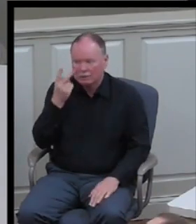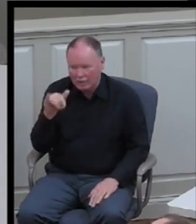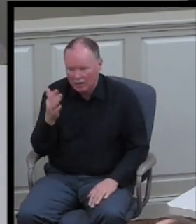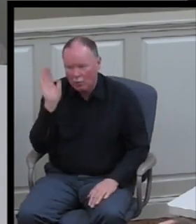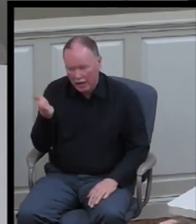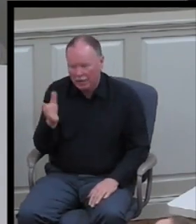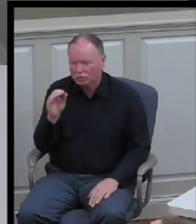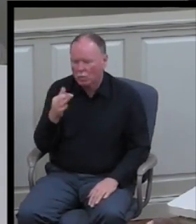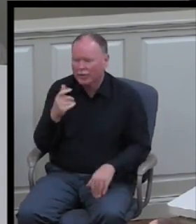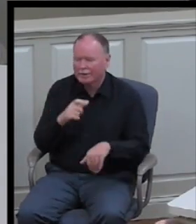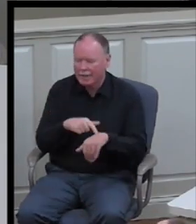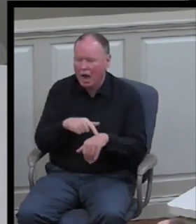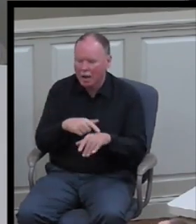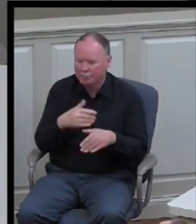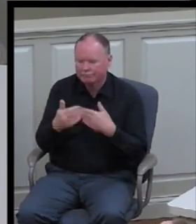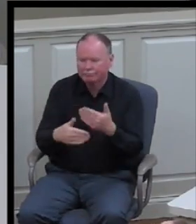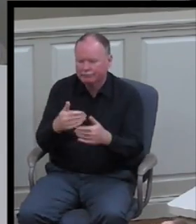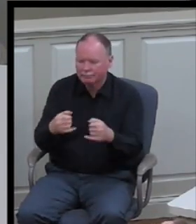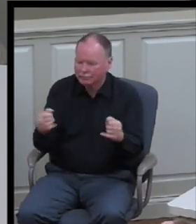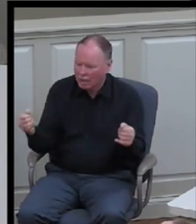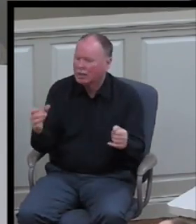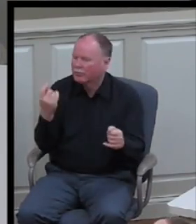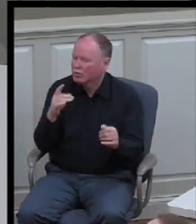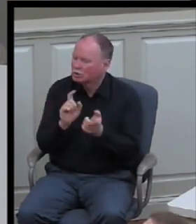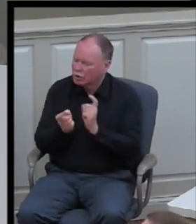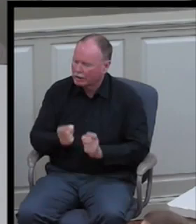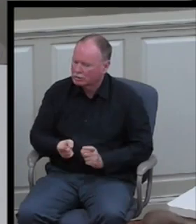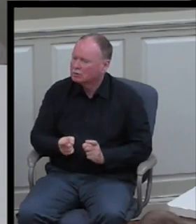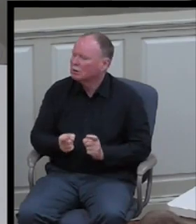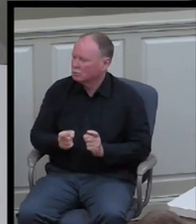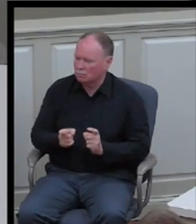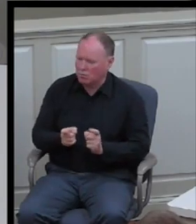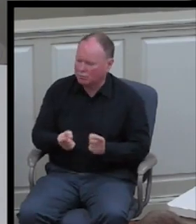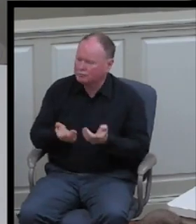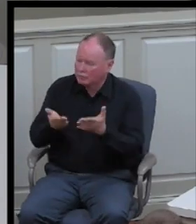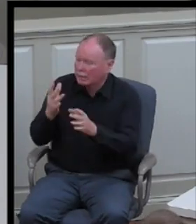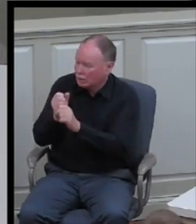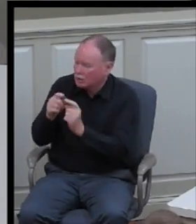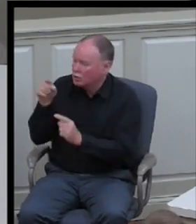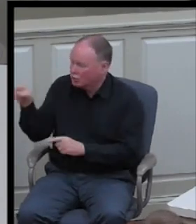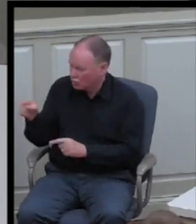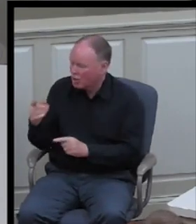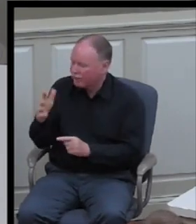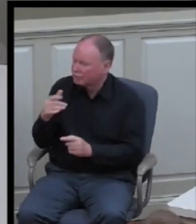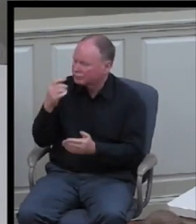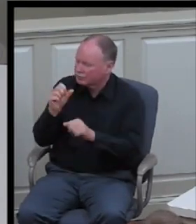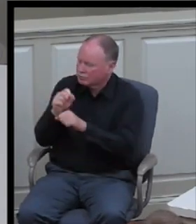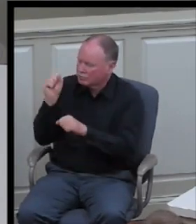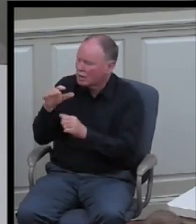sort of under the timeline to make all those changes, present it with a summary to you, a transmittal letter.